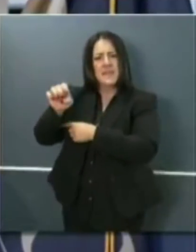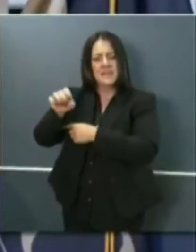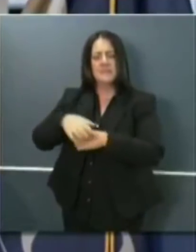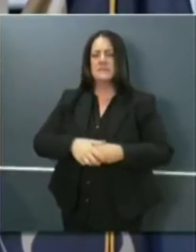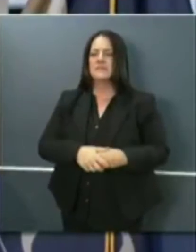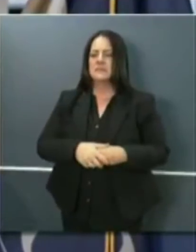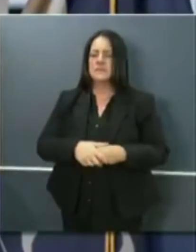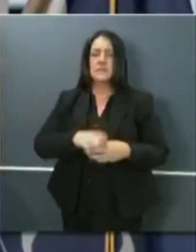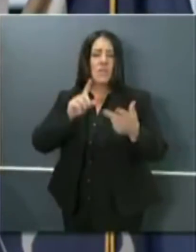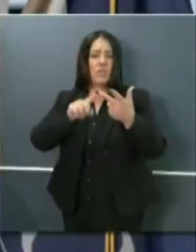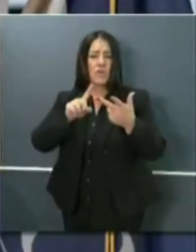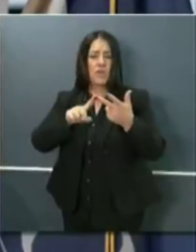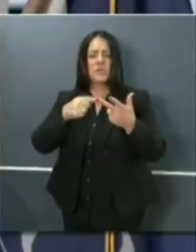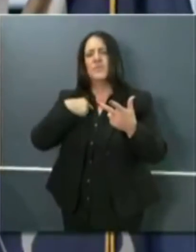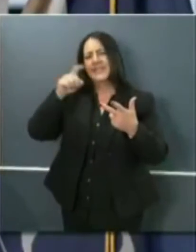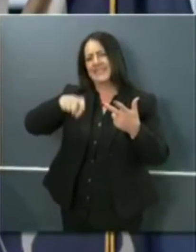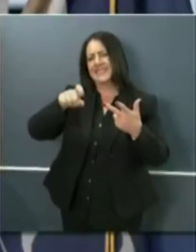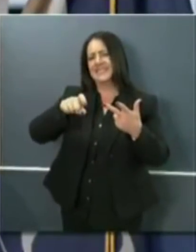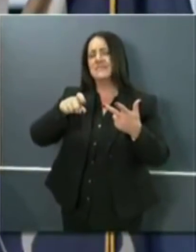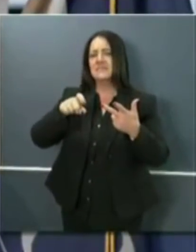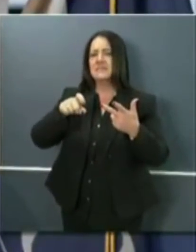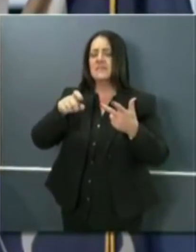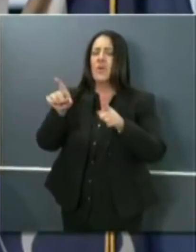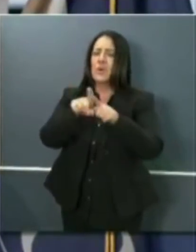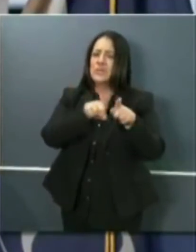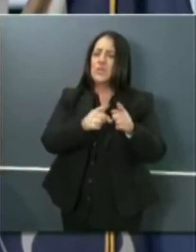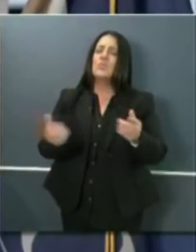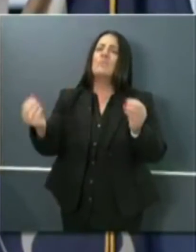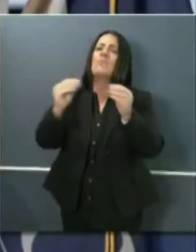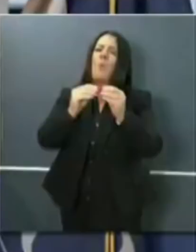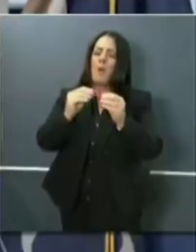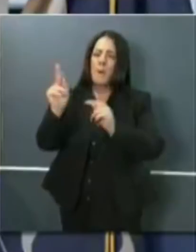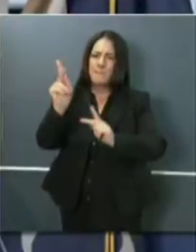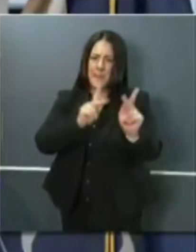people. And today we are announcing a new effort,